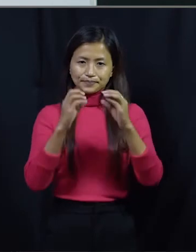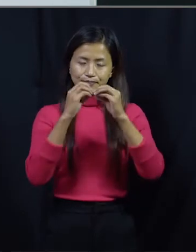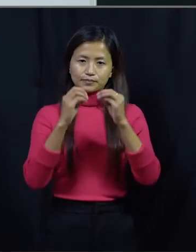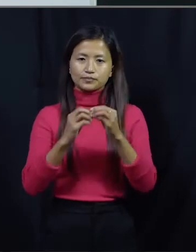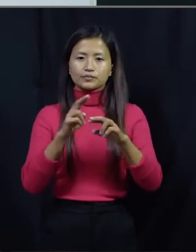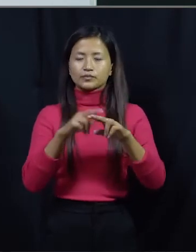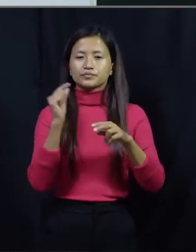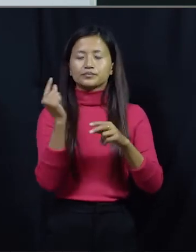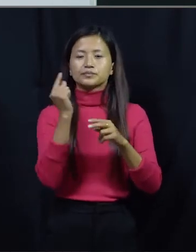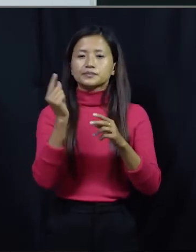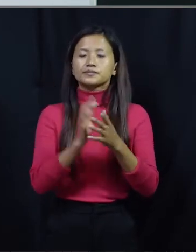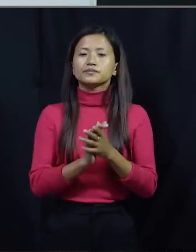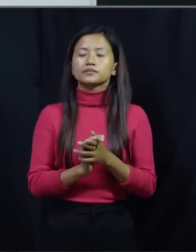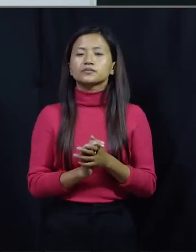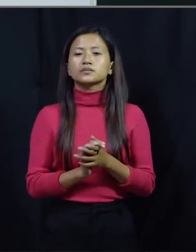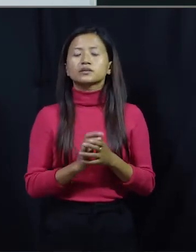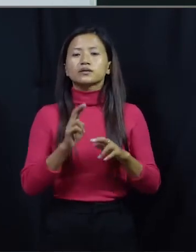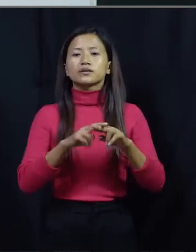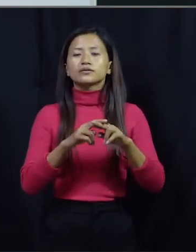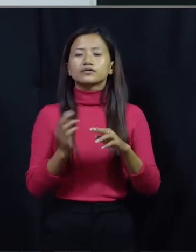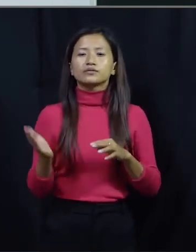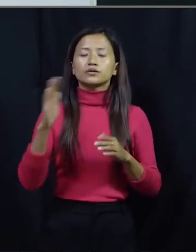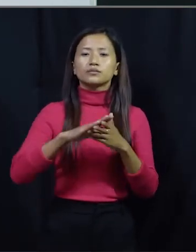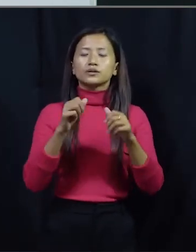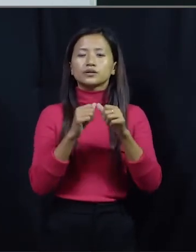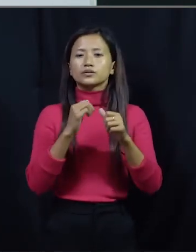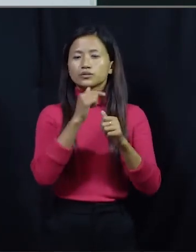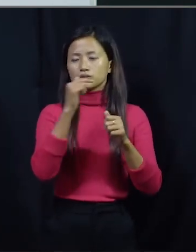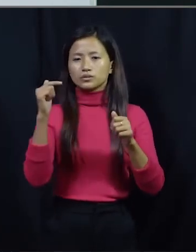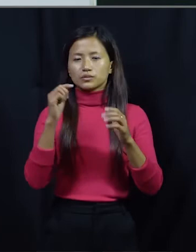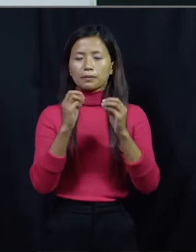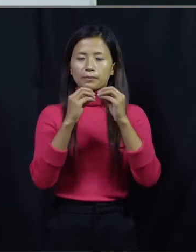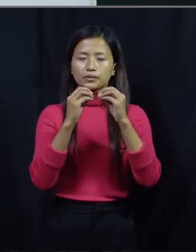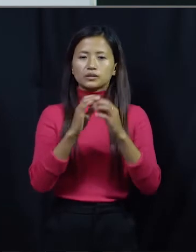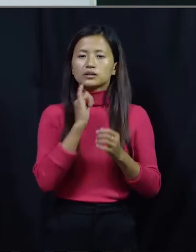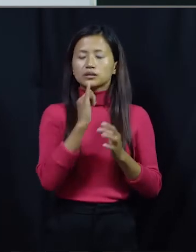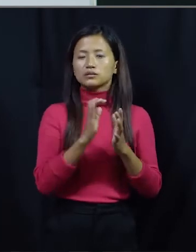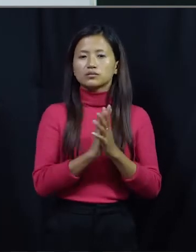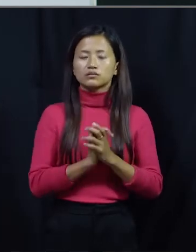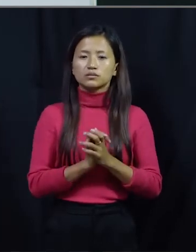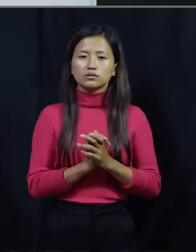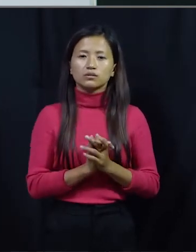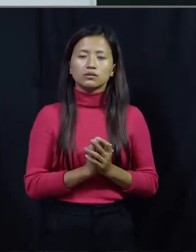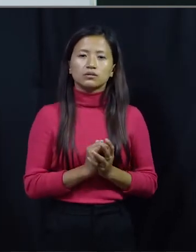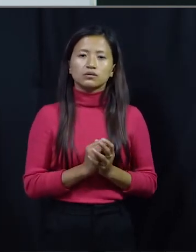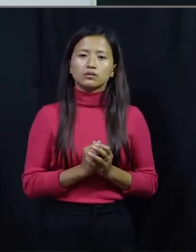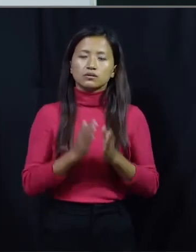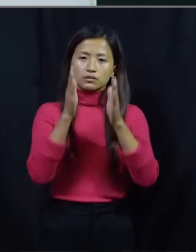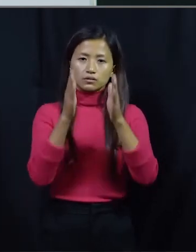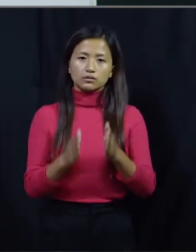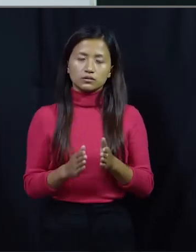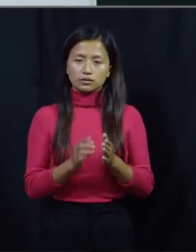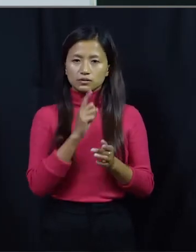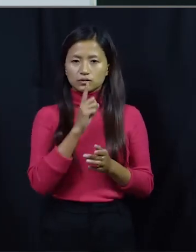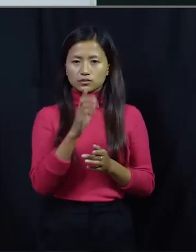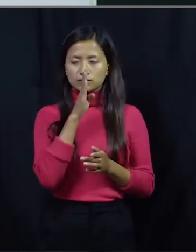function f from A to B is said to